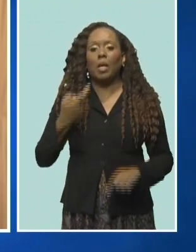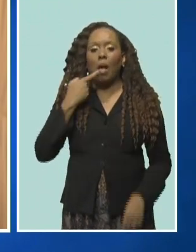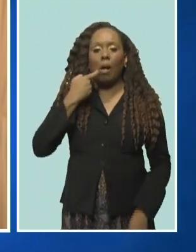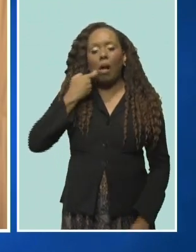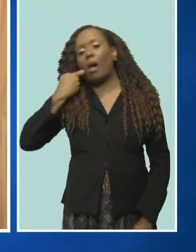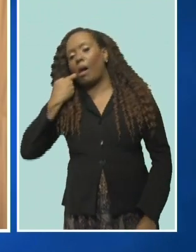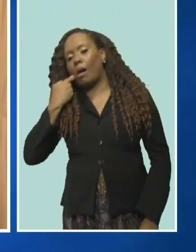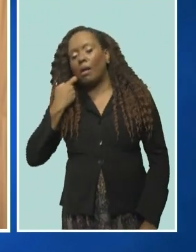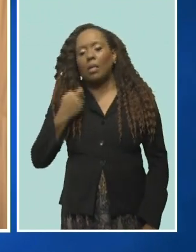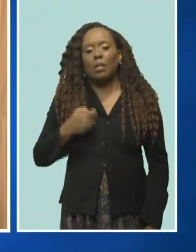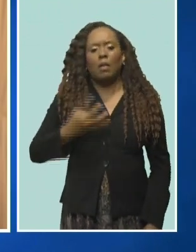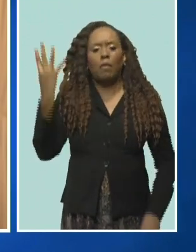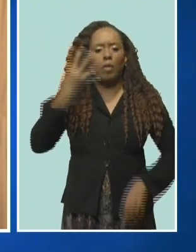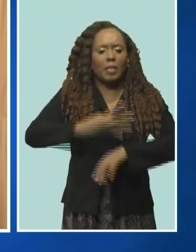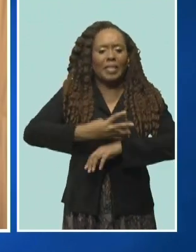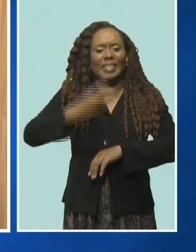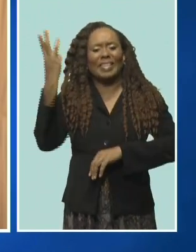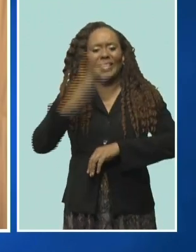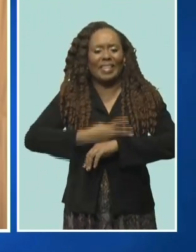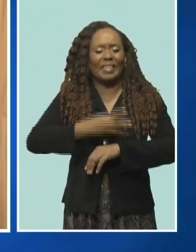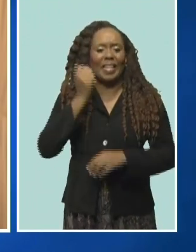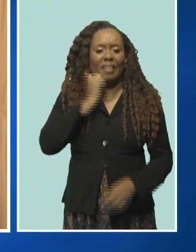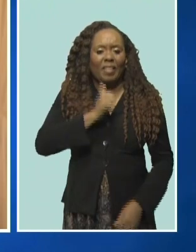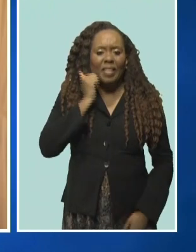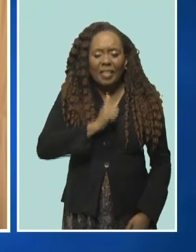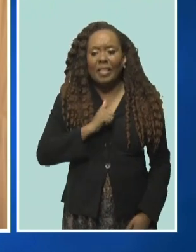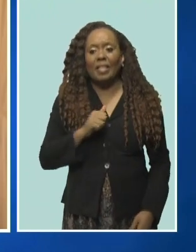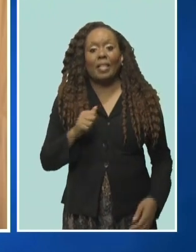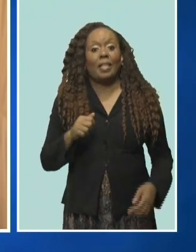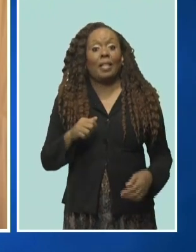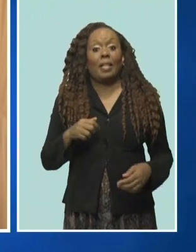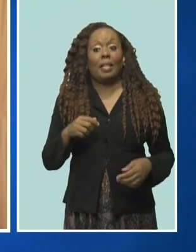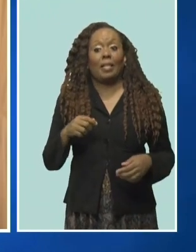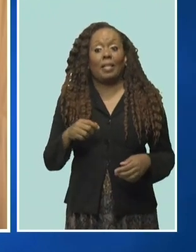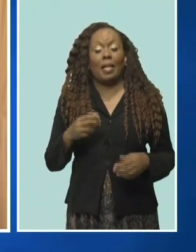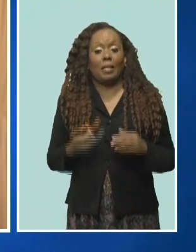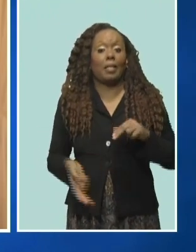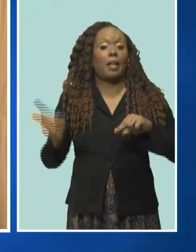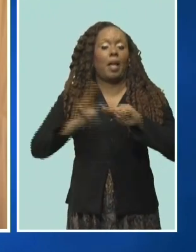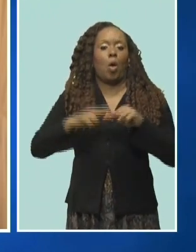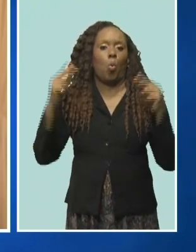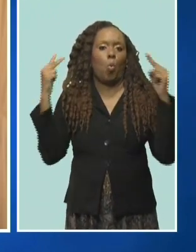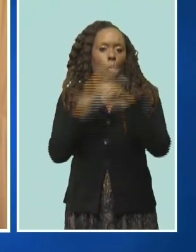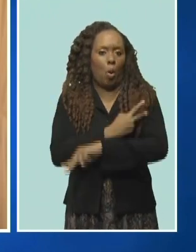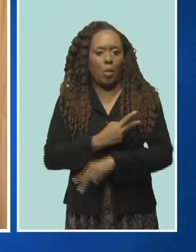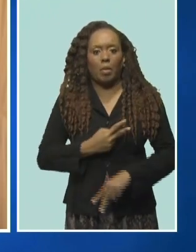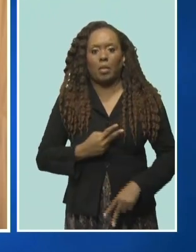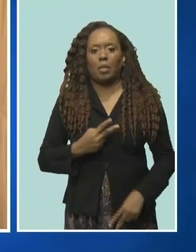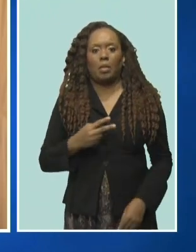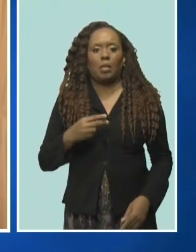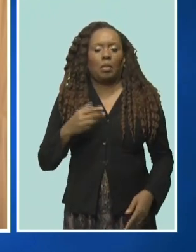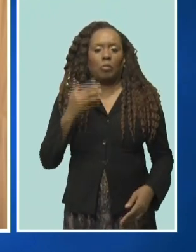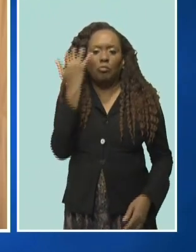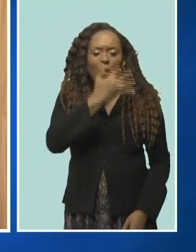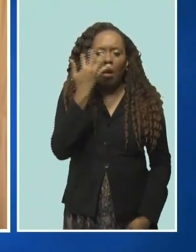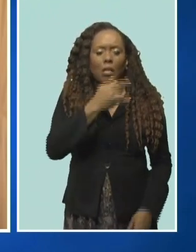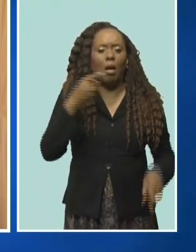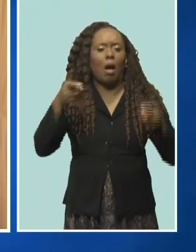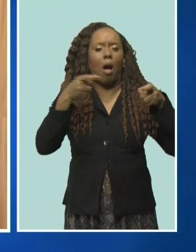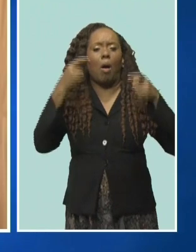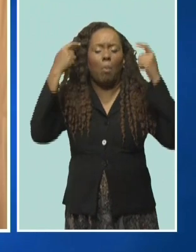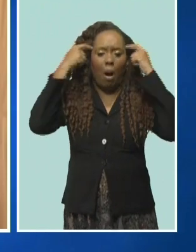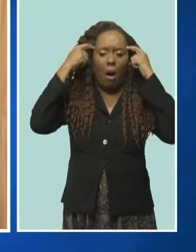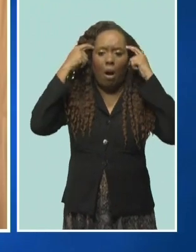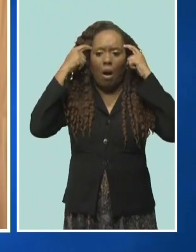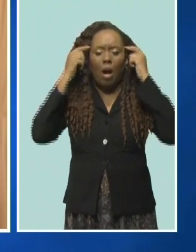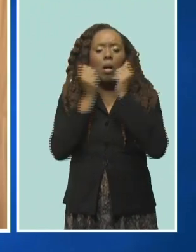and 8 a day, and when people start to move on to other drugs, drugs that take control of your mind, drugs that will embarrass you